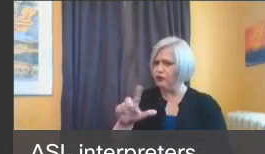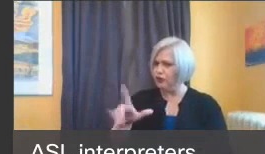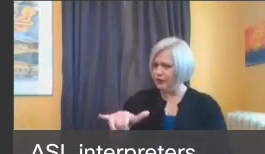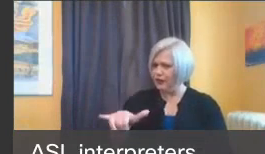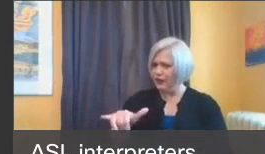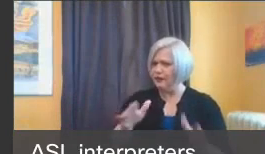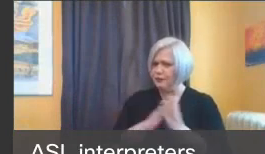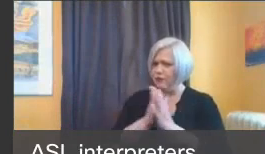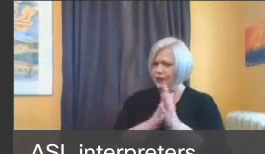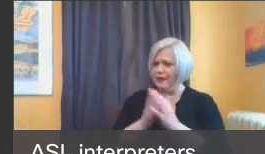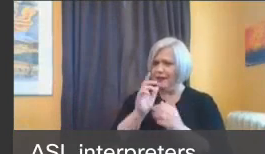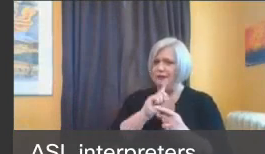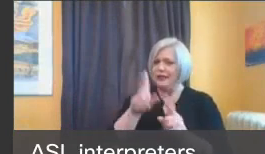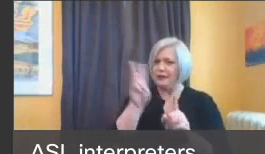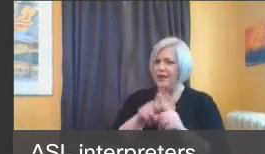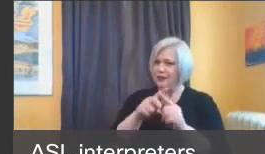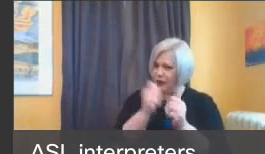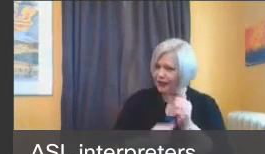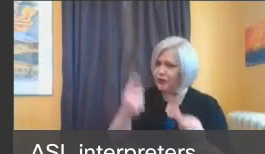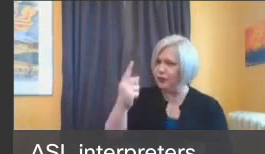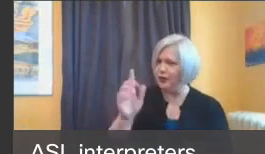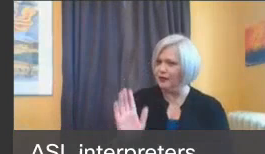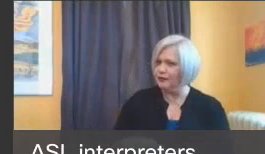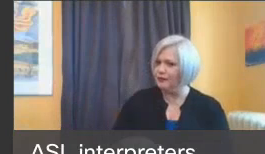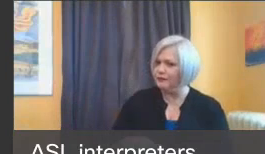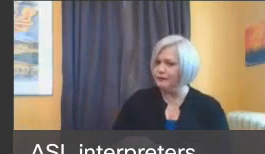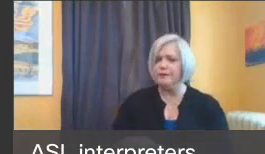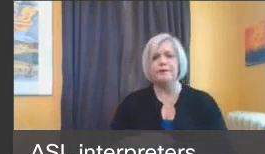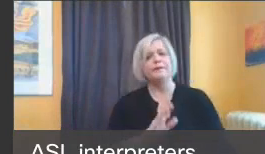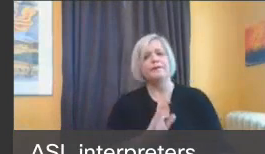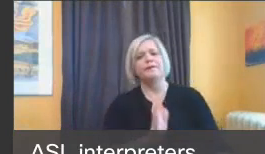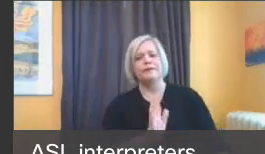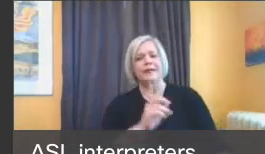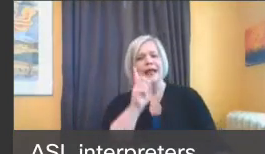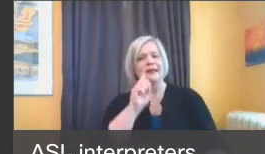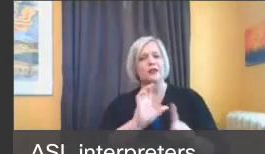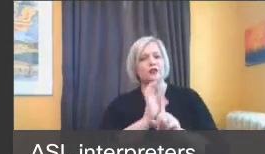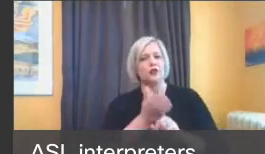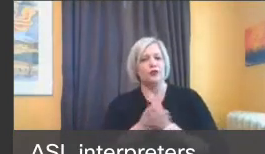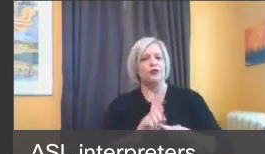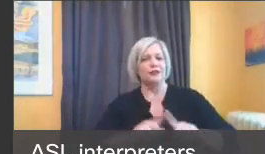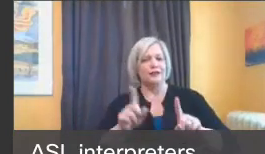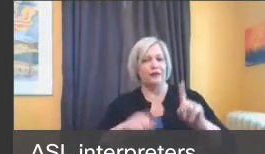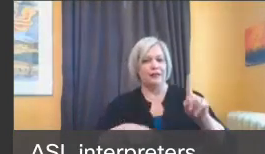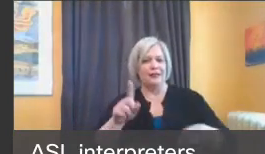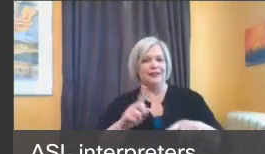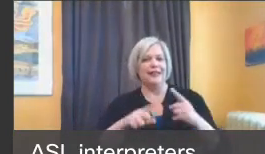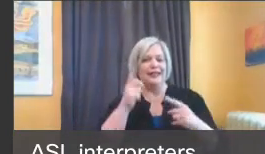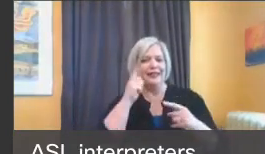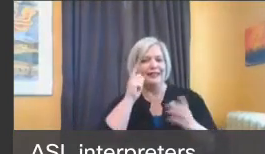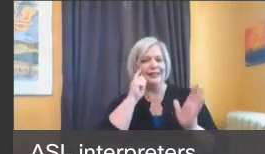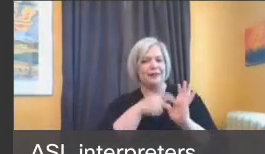applies to everyone. Well, no, I think that there's some cultural differences, and I think sometimes that's